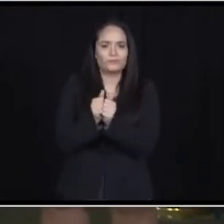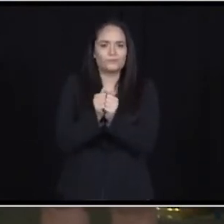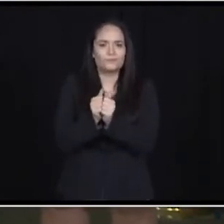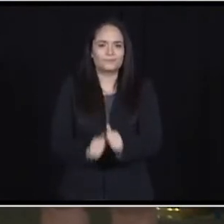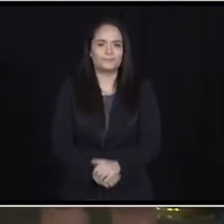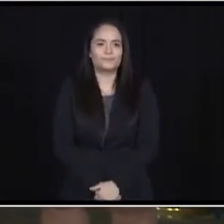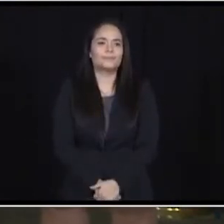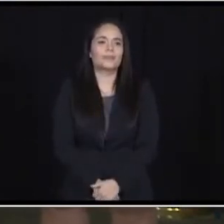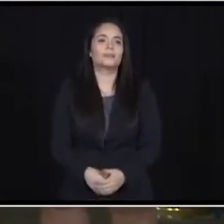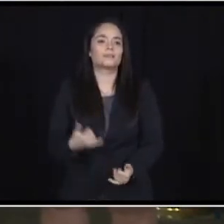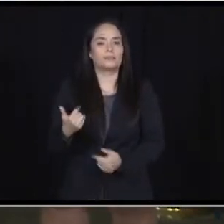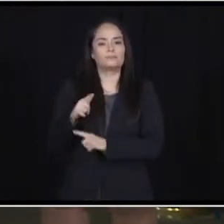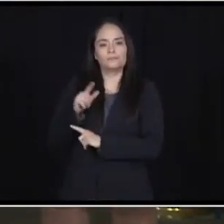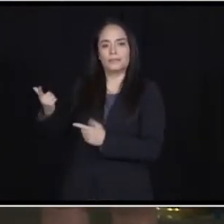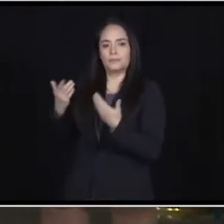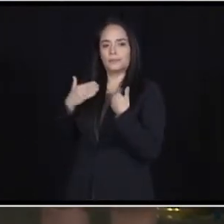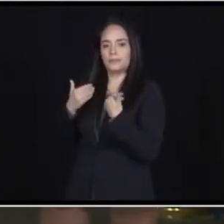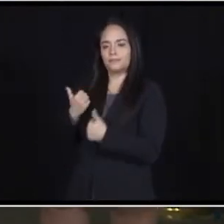Tibollo.